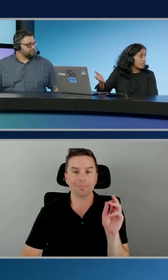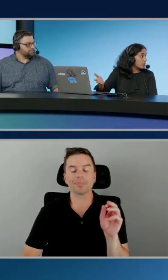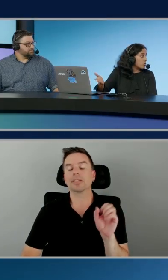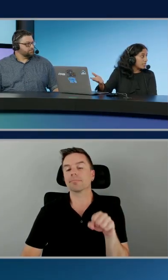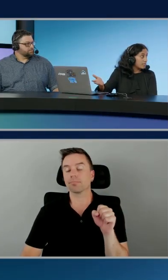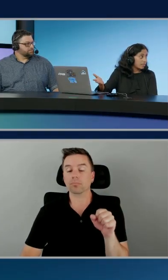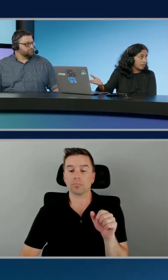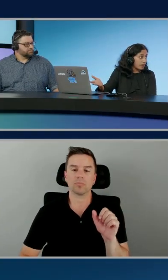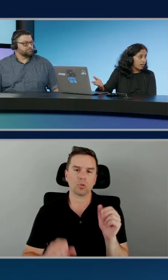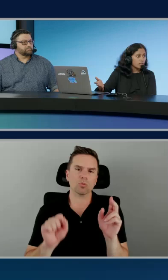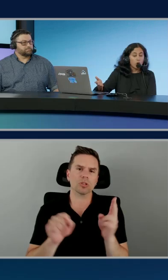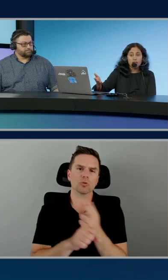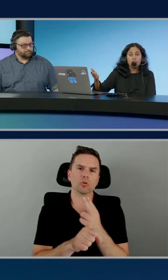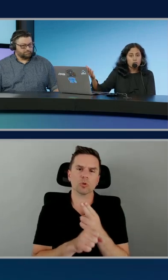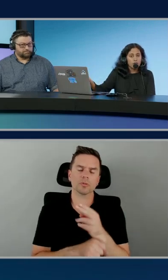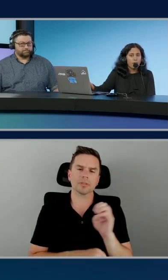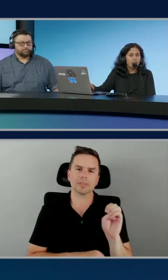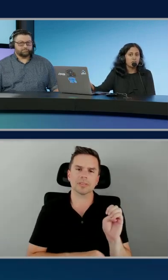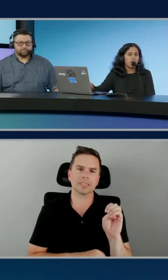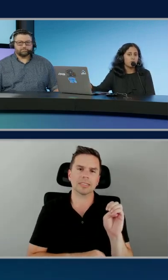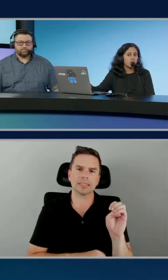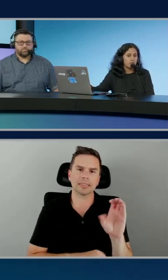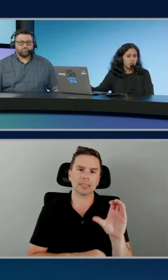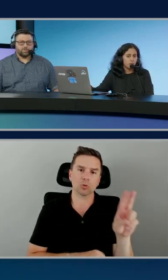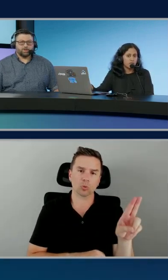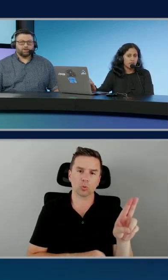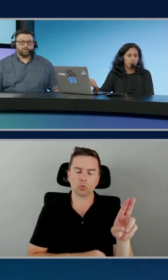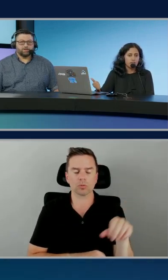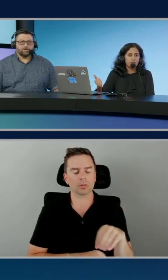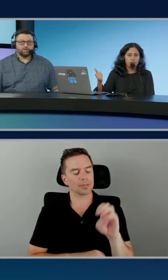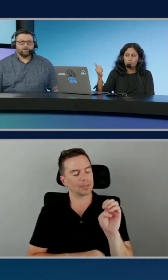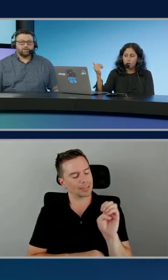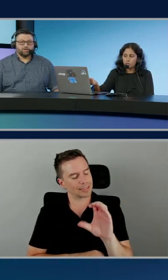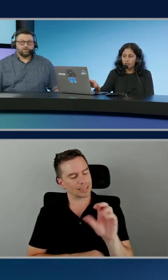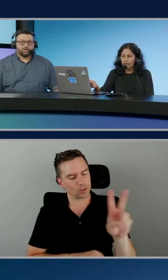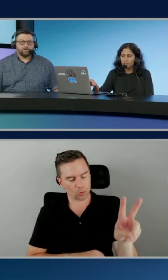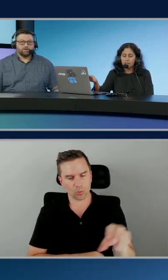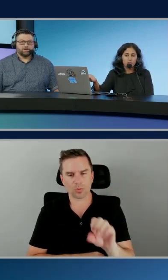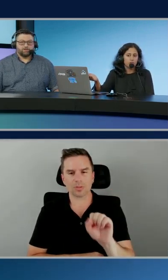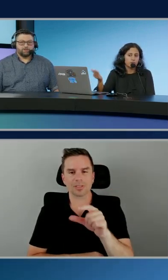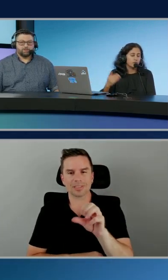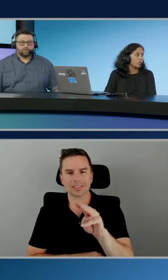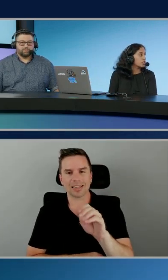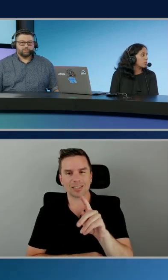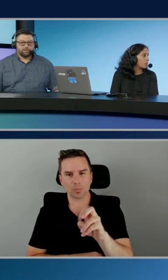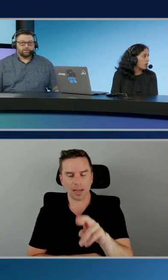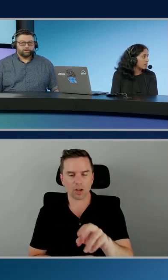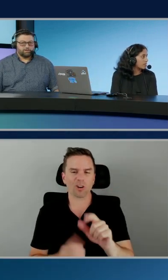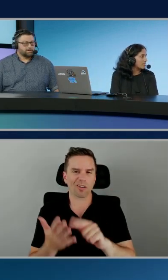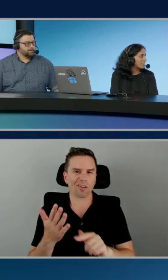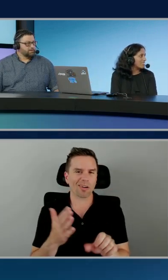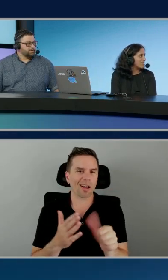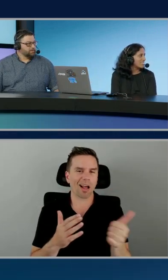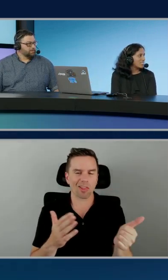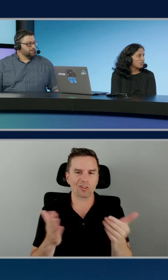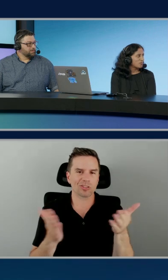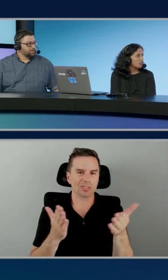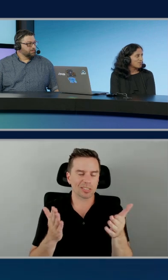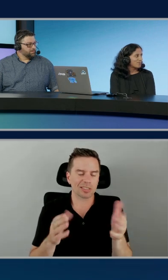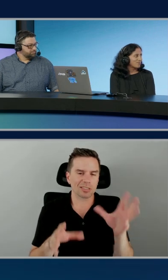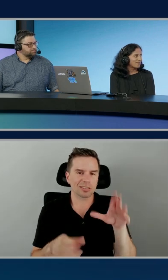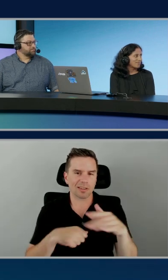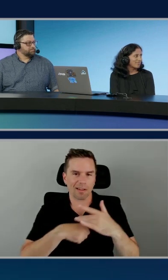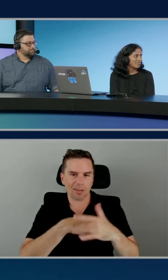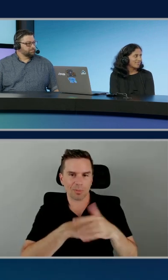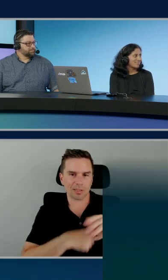Amazon EC2, ECS, EKS, or even fully managed Amazon SageMaker service. And we also have some resources for customer blogs. Okay. Thank